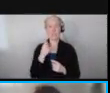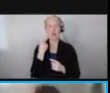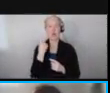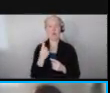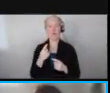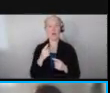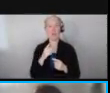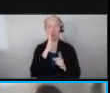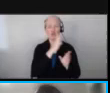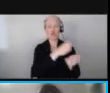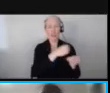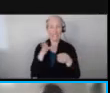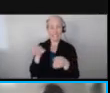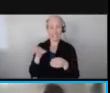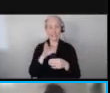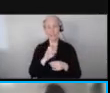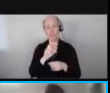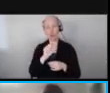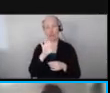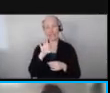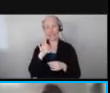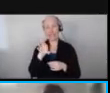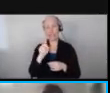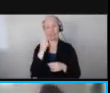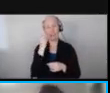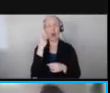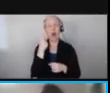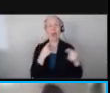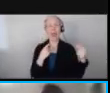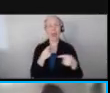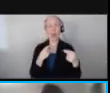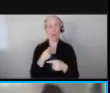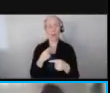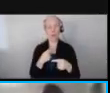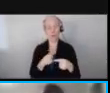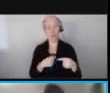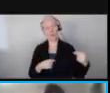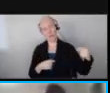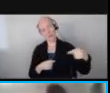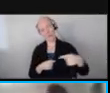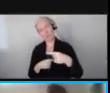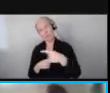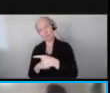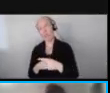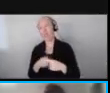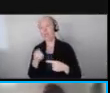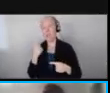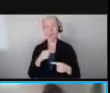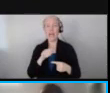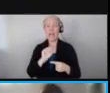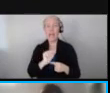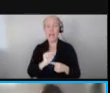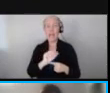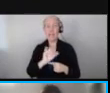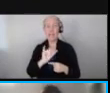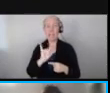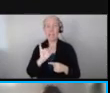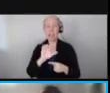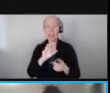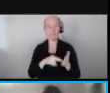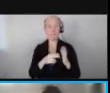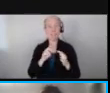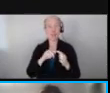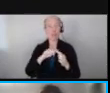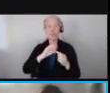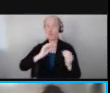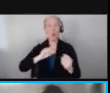of a relationship. We are acyclic, okay? There are no cycles. The relationship goes from one way. There are